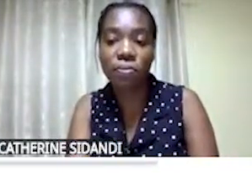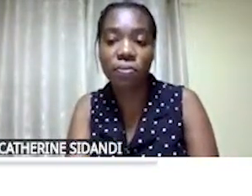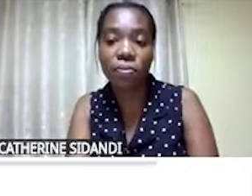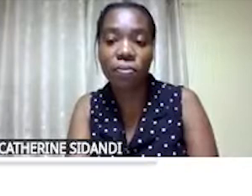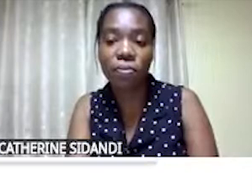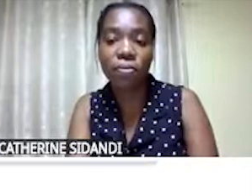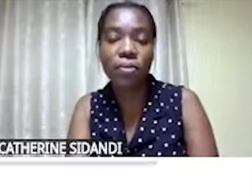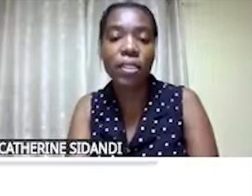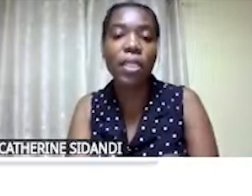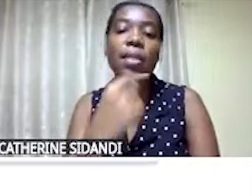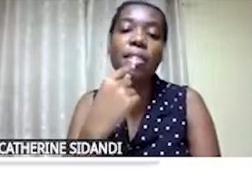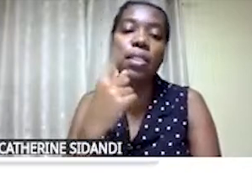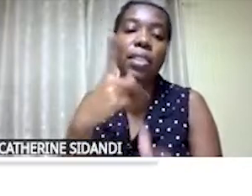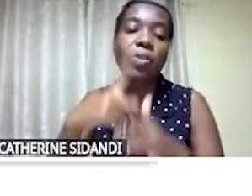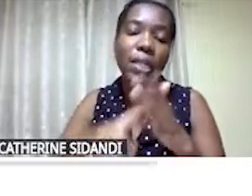different